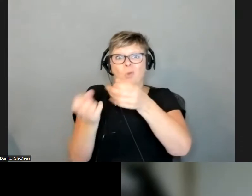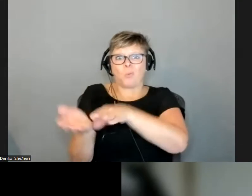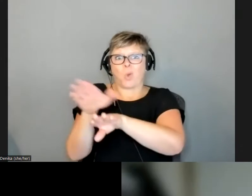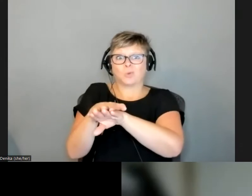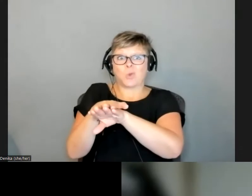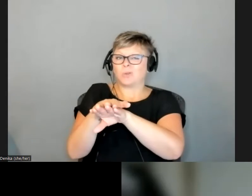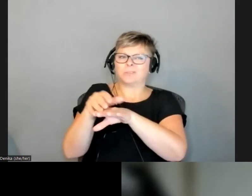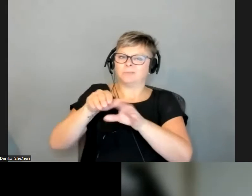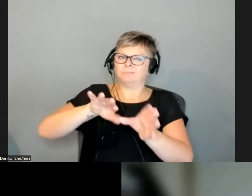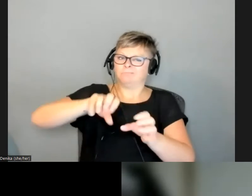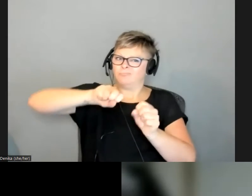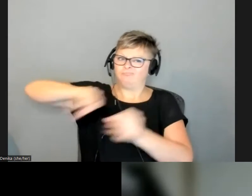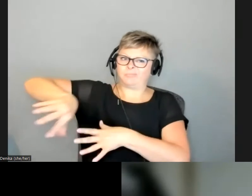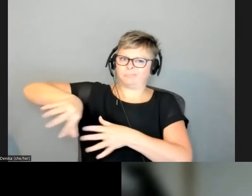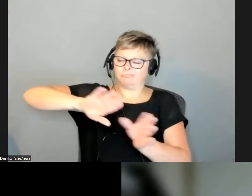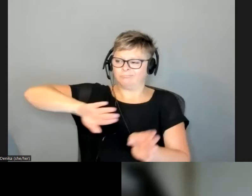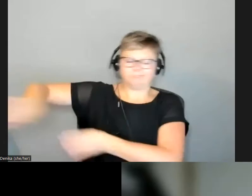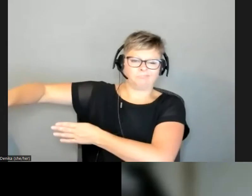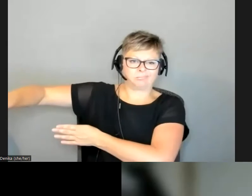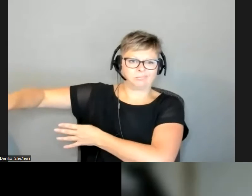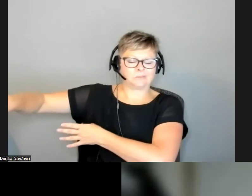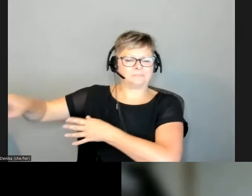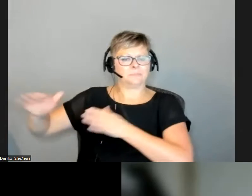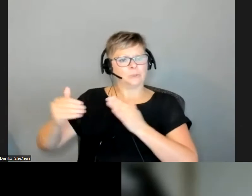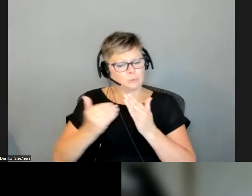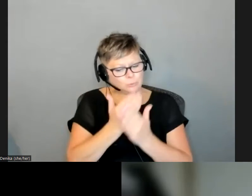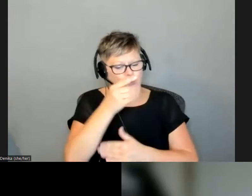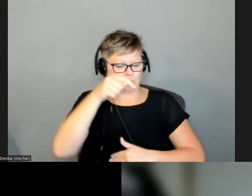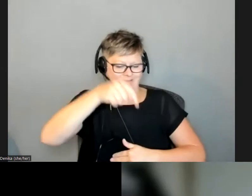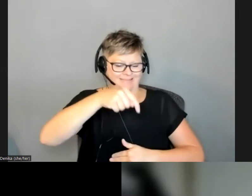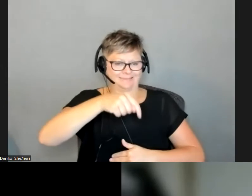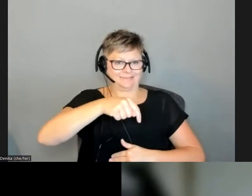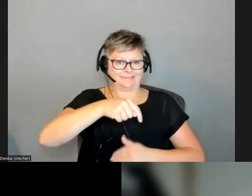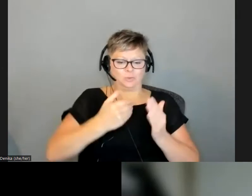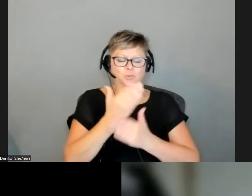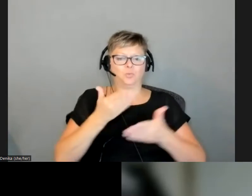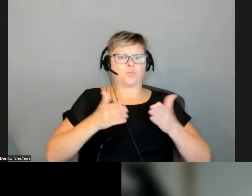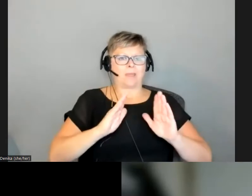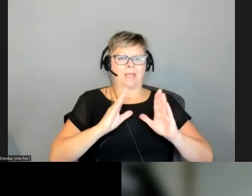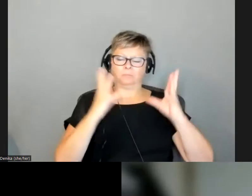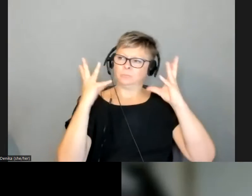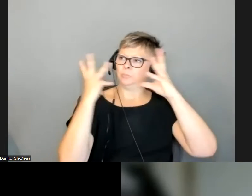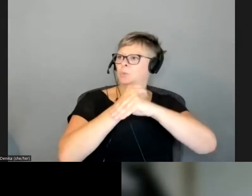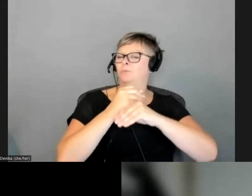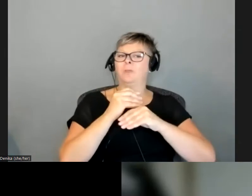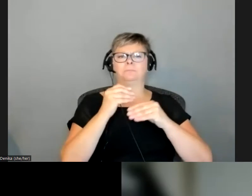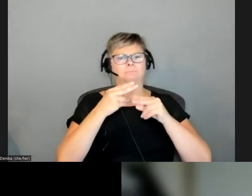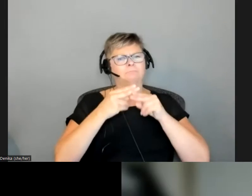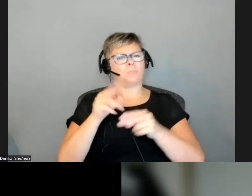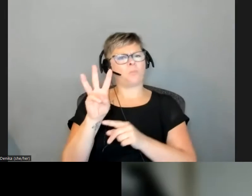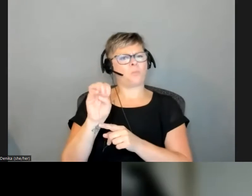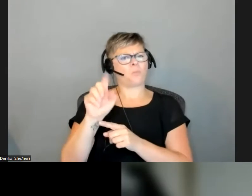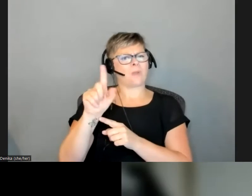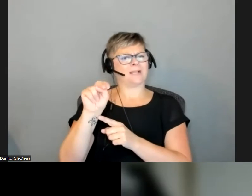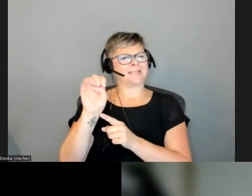a lot of space and room for the beauty and the wellness of, you know, of Indigenous peoples or